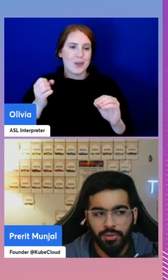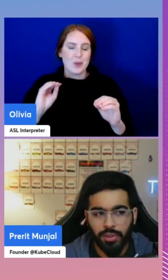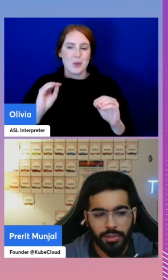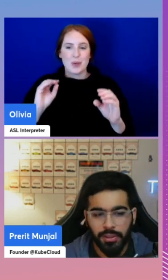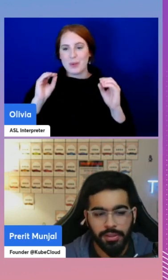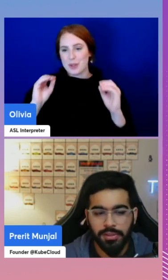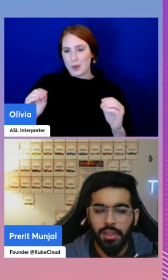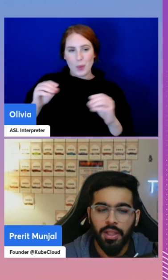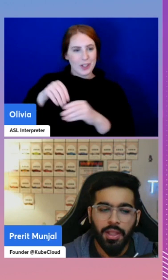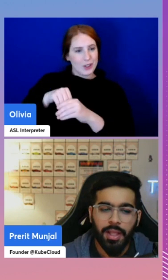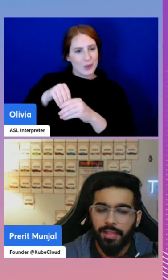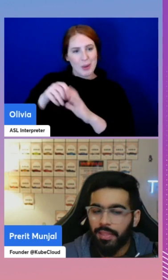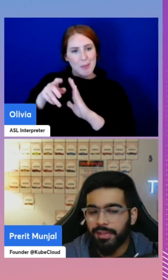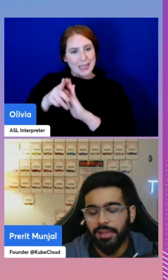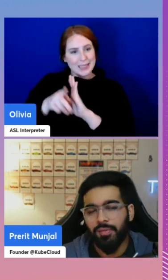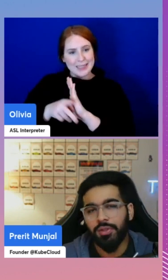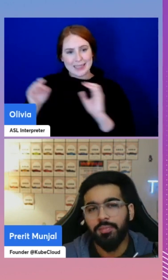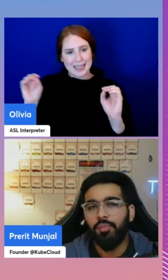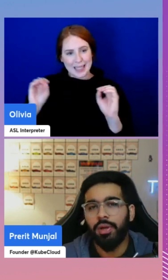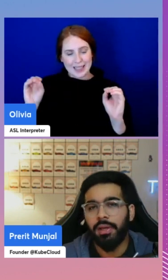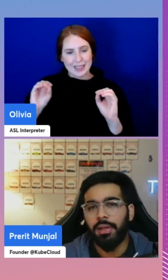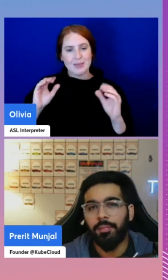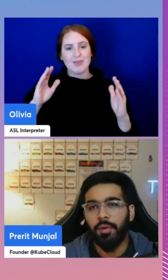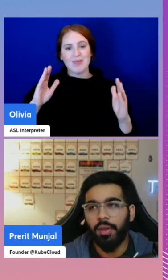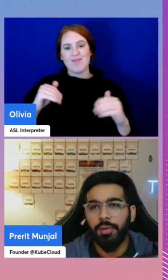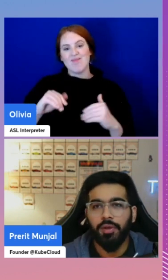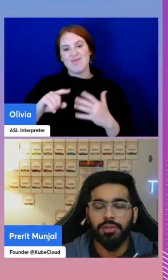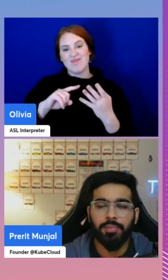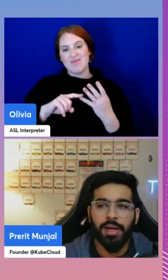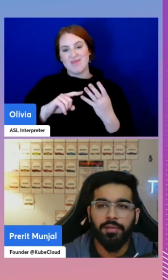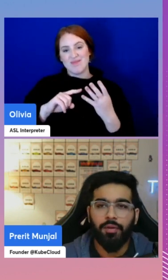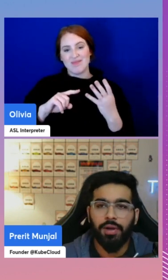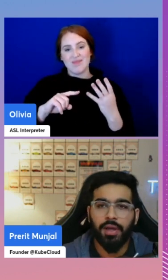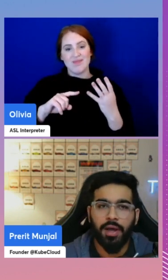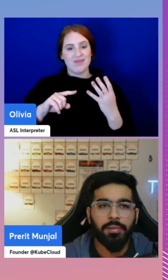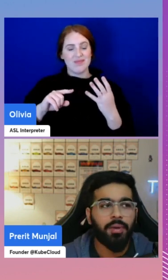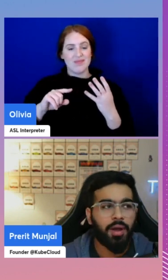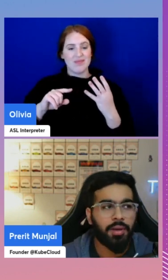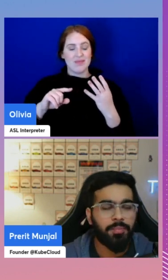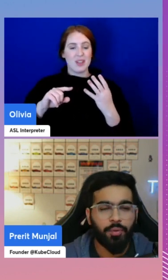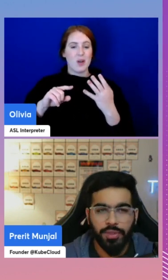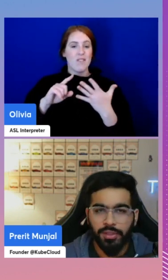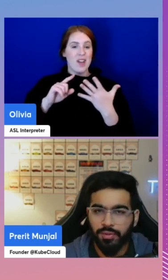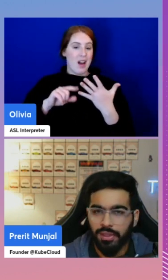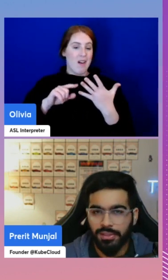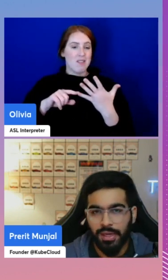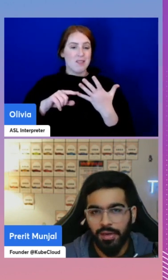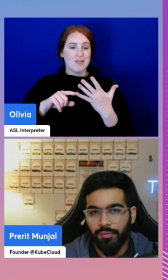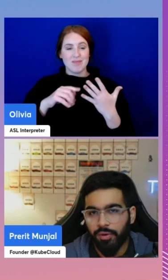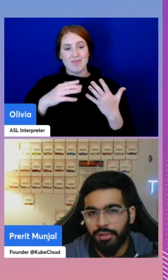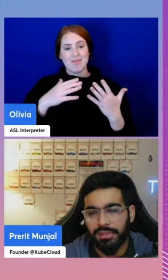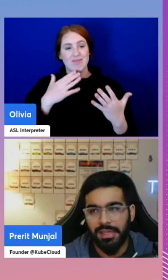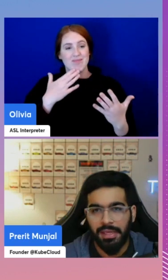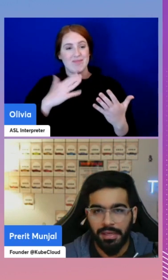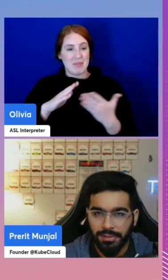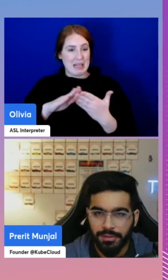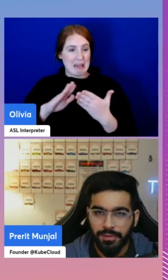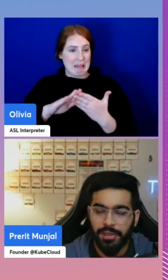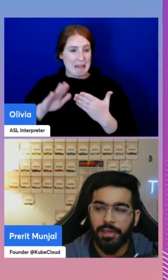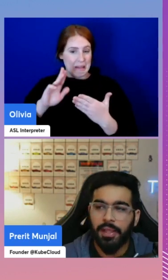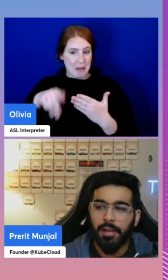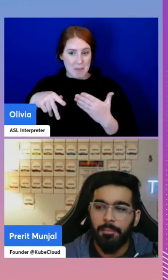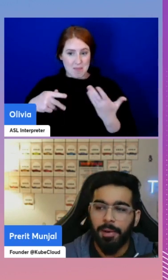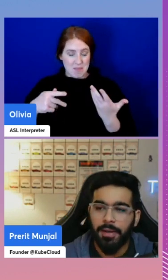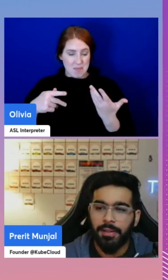policy checks or anything else. And next thing was poor cleanup. Okay, because by default our projects were assigned for 3